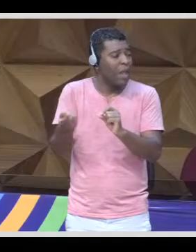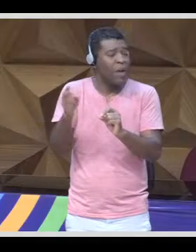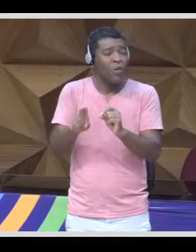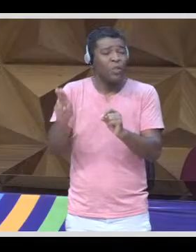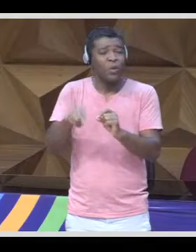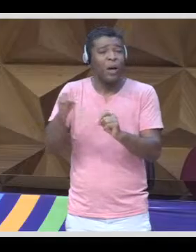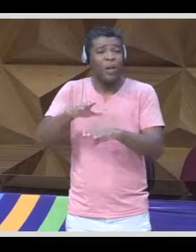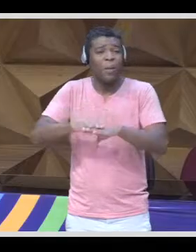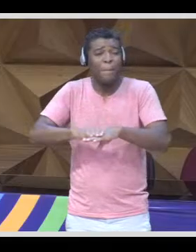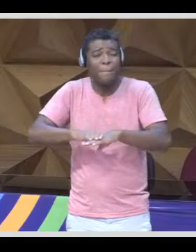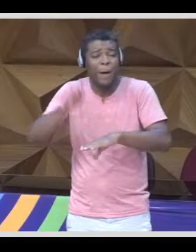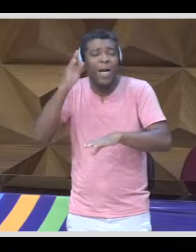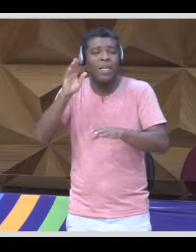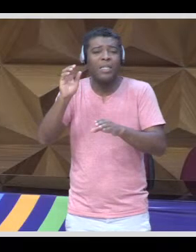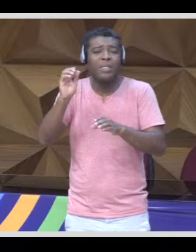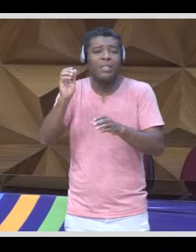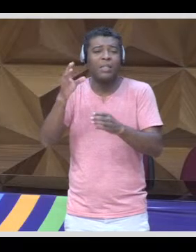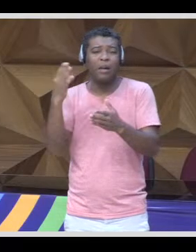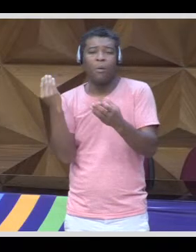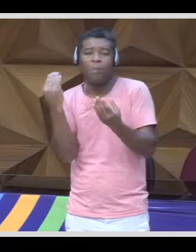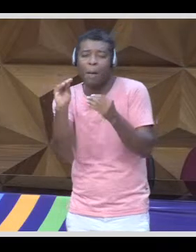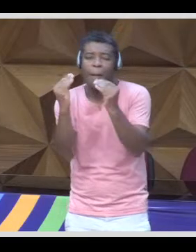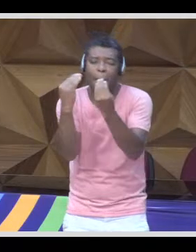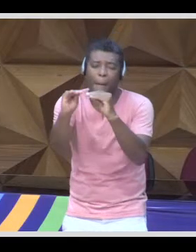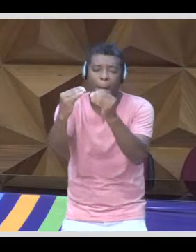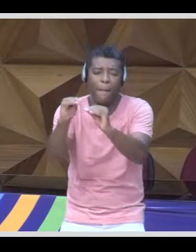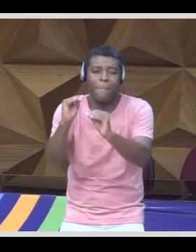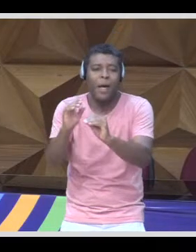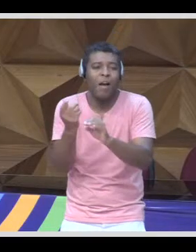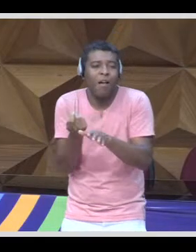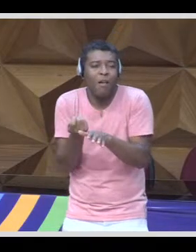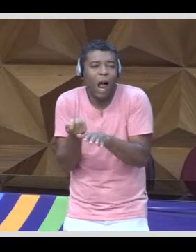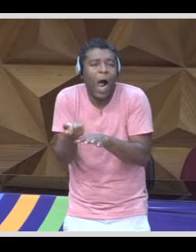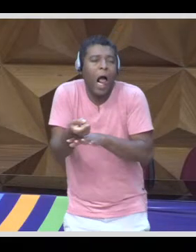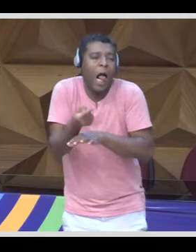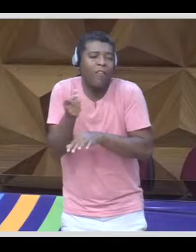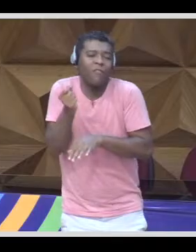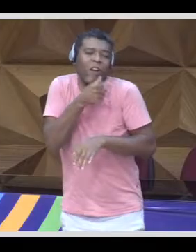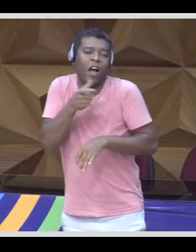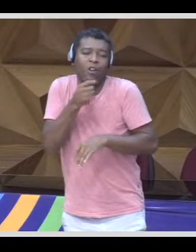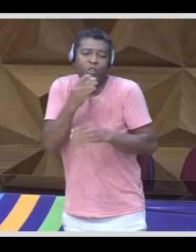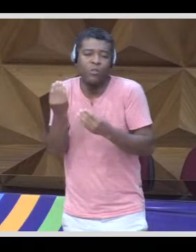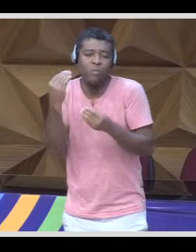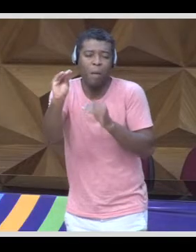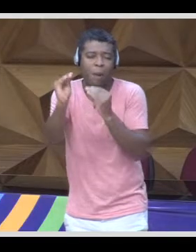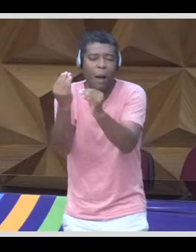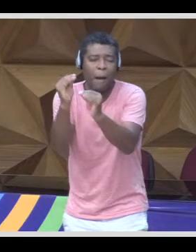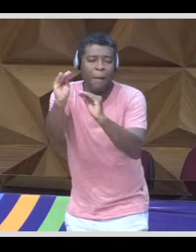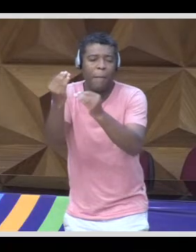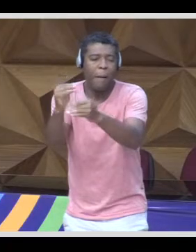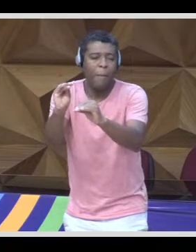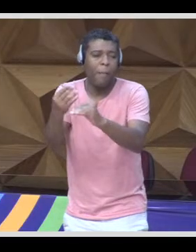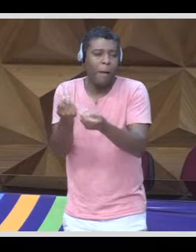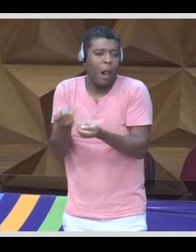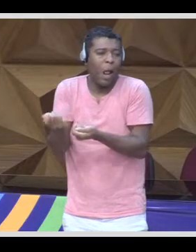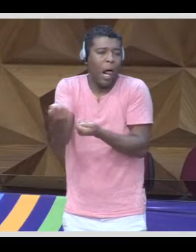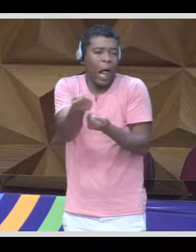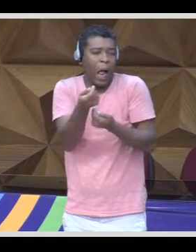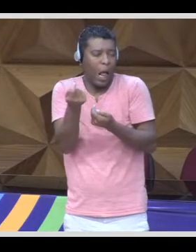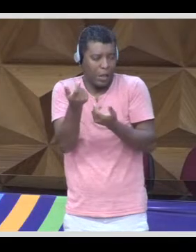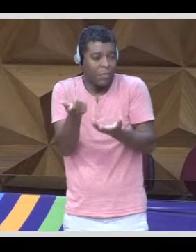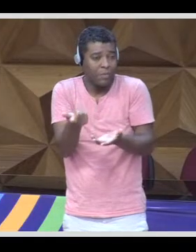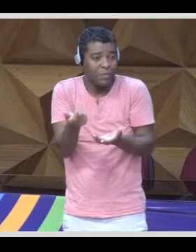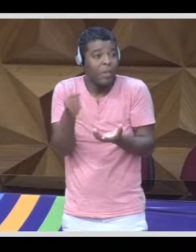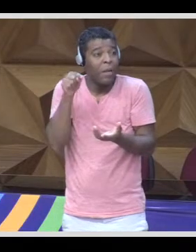So they are indeed coordinating. However, these users reflect a minority of everyone